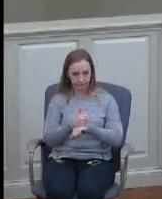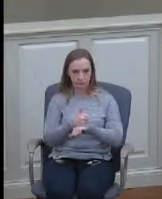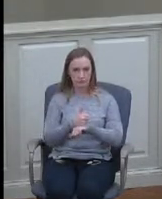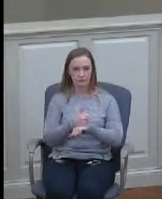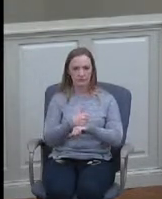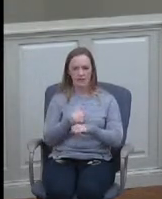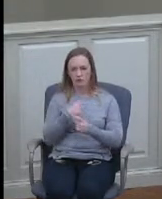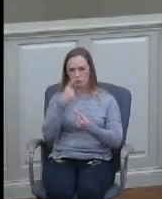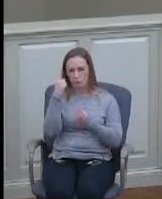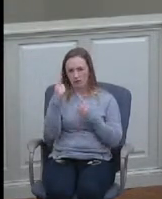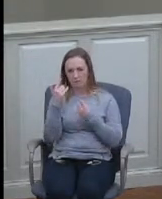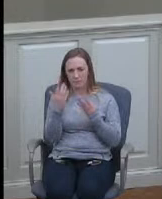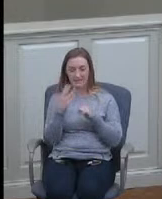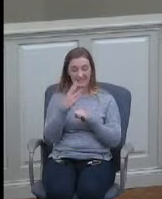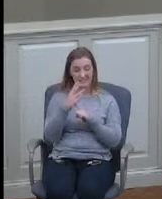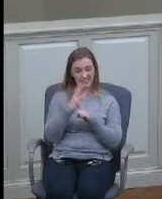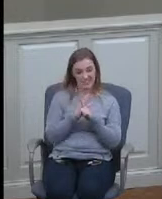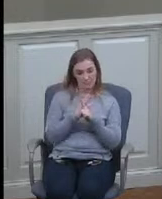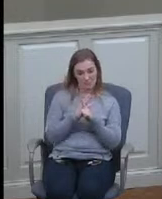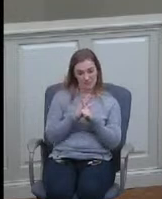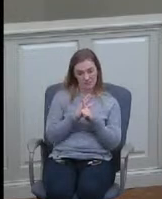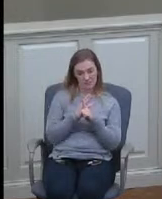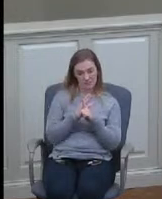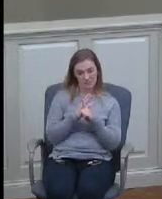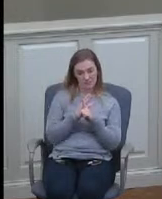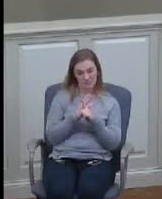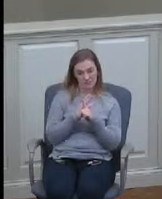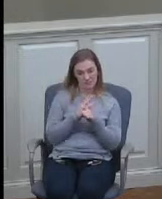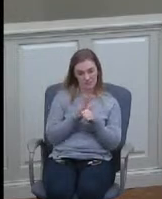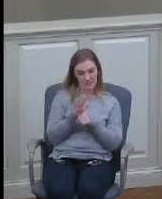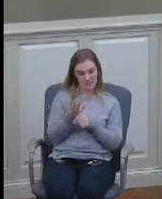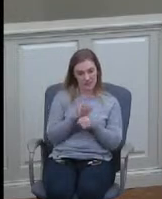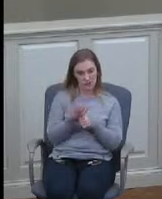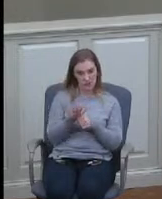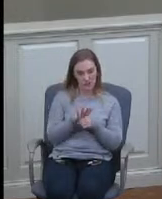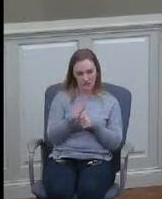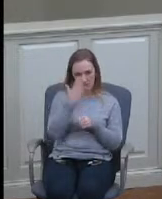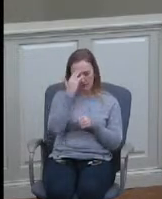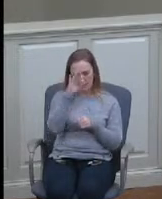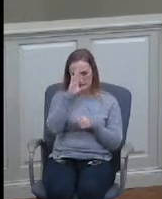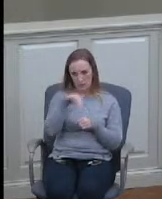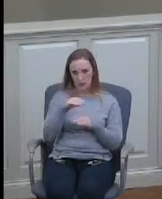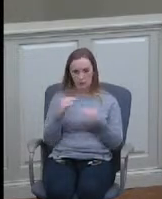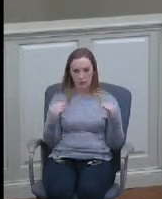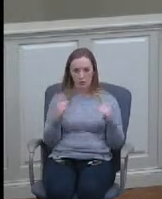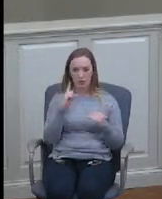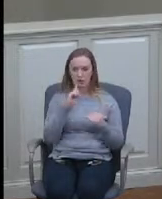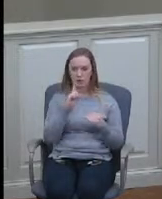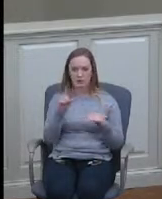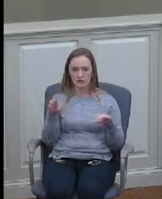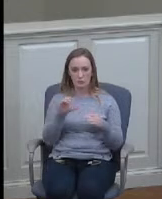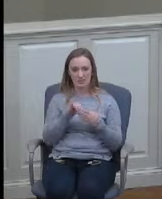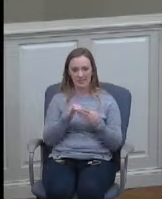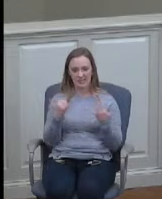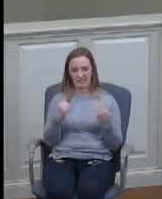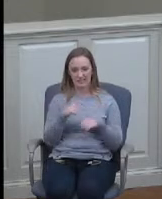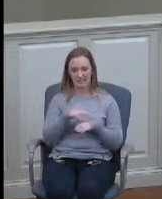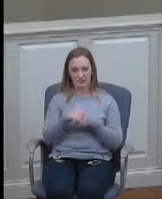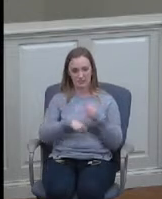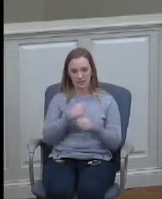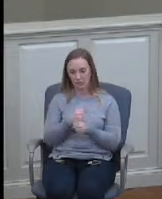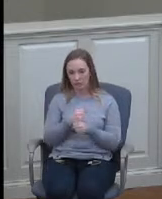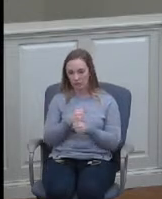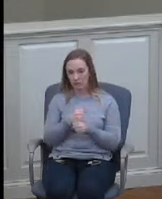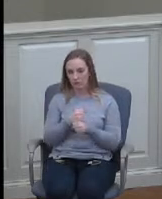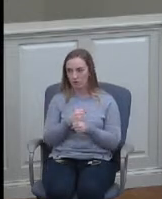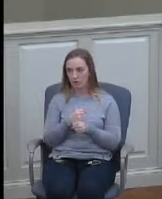was wondering if maybe 6 months wouldn't be sufficient, because, you know, nobody's really gonna be doing that this time of year Certainly.